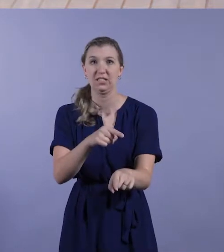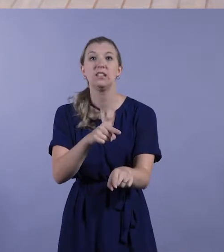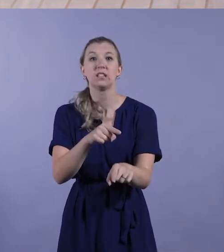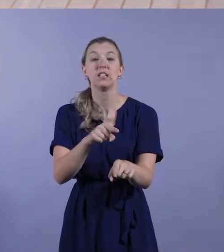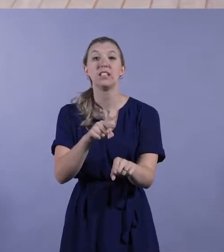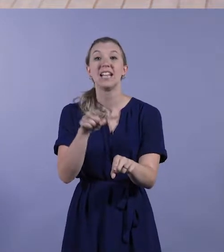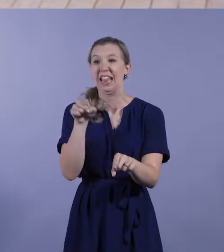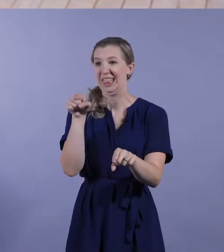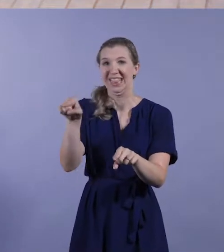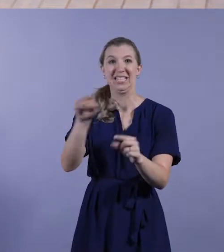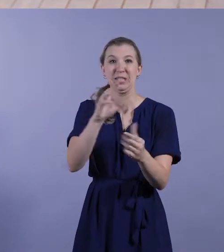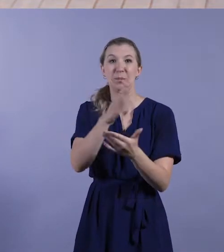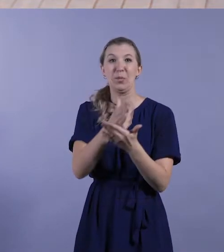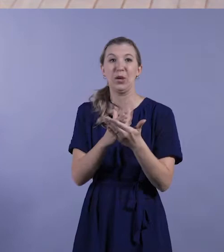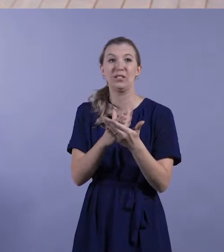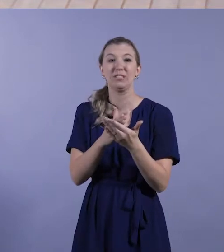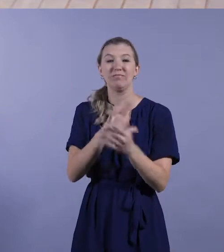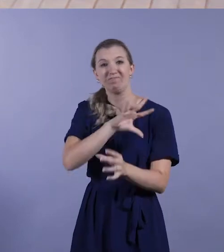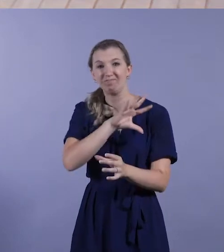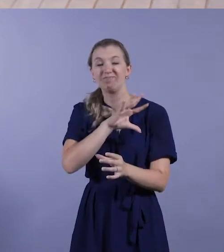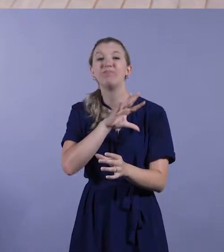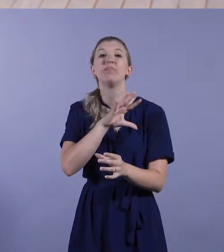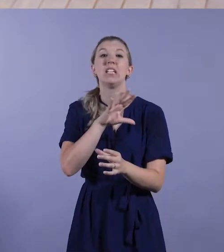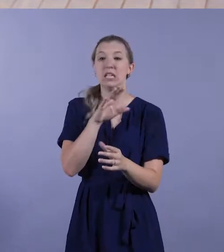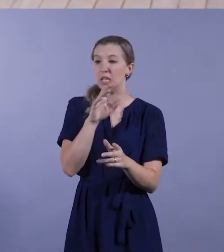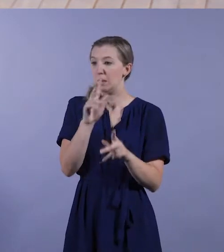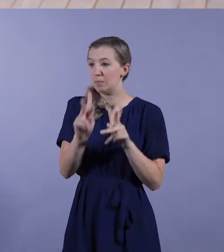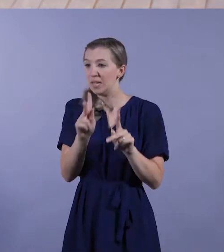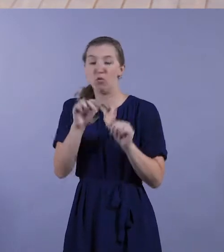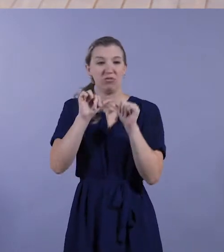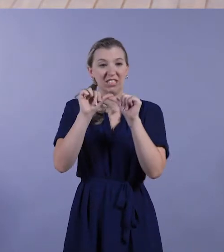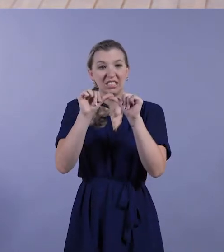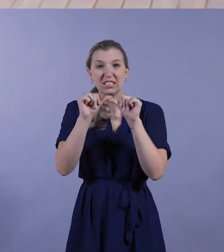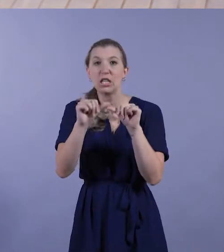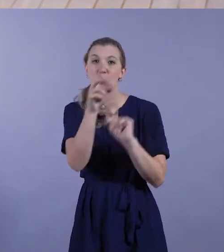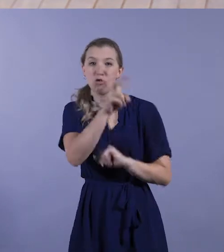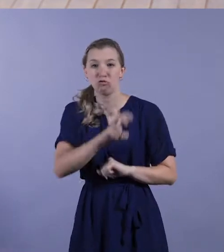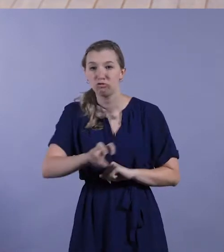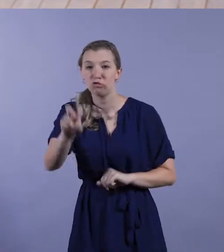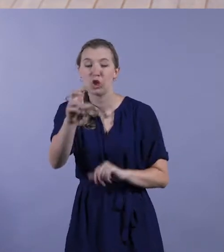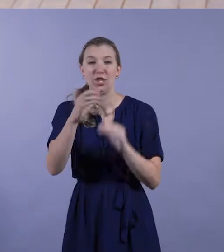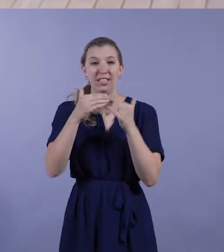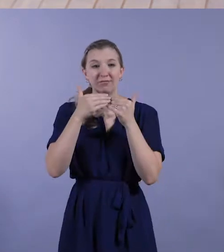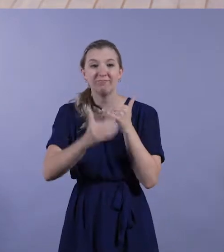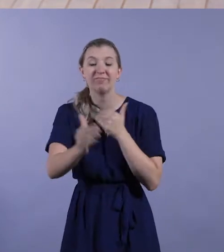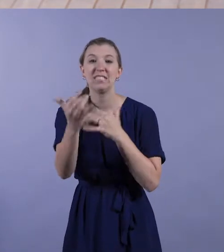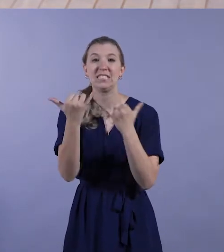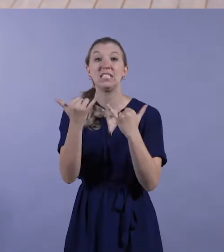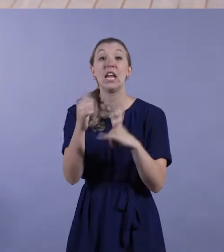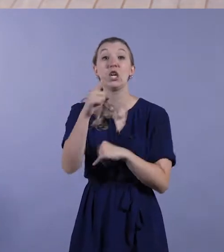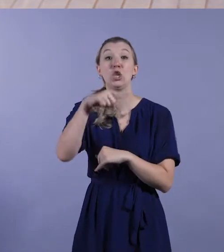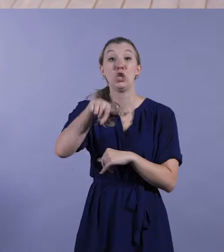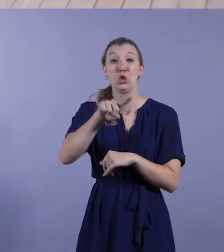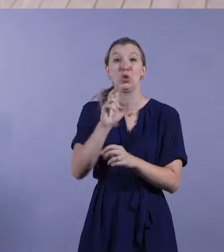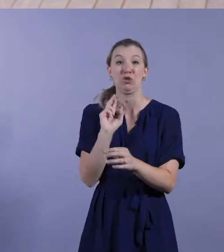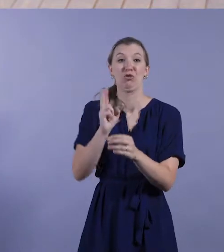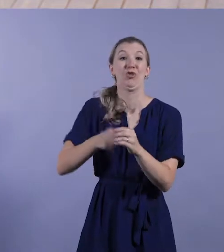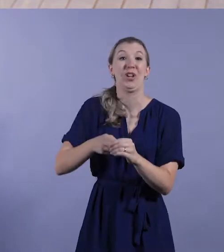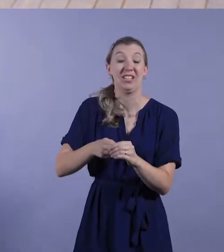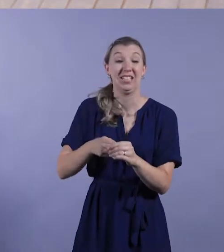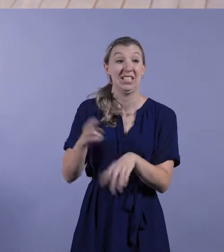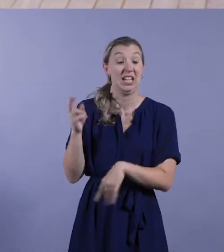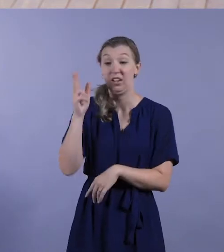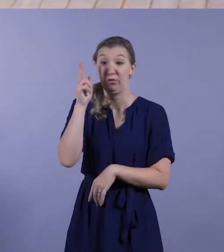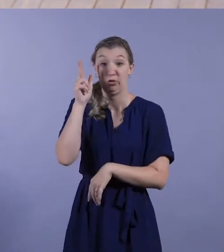is a part of it. People have begun a journey today. People are continuing that journey today, and you could get on that same program. And if you've heard